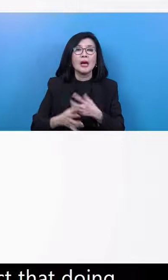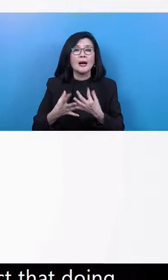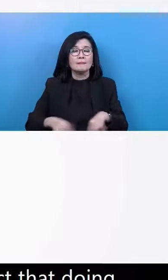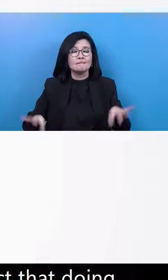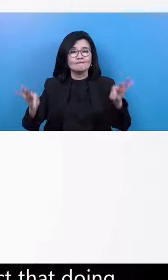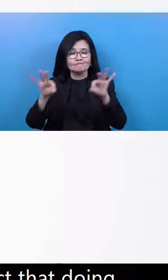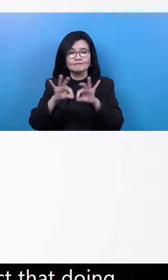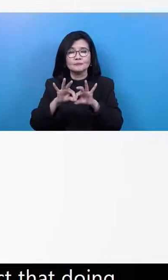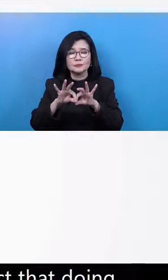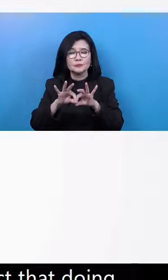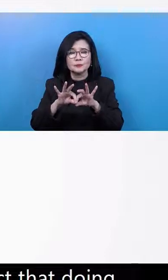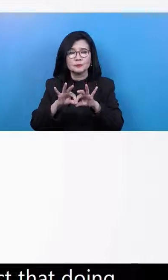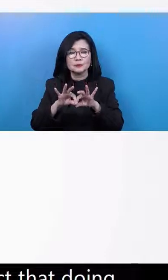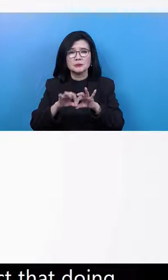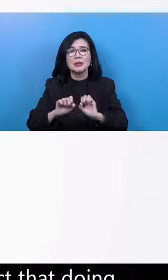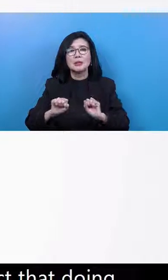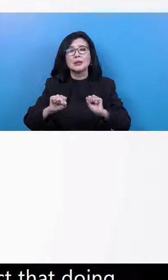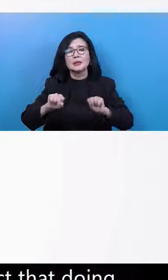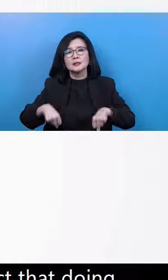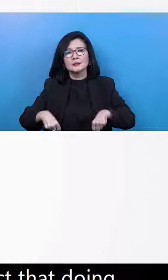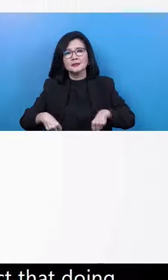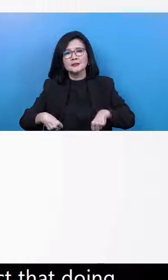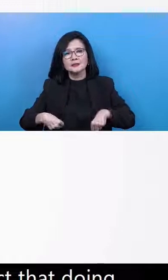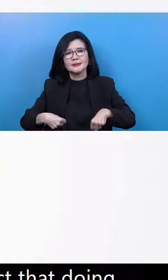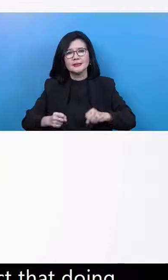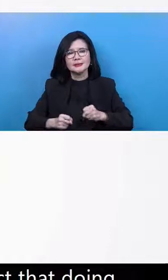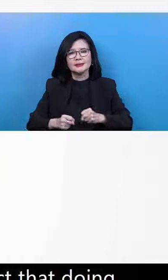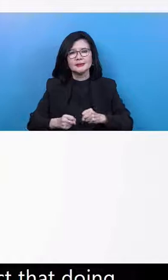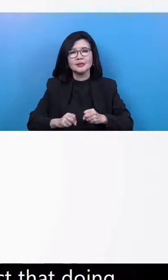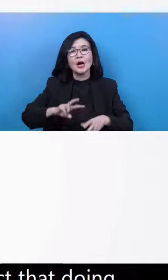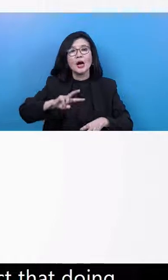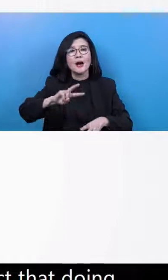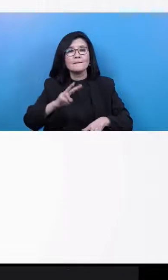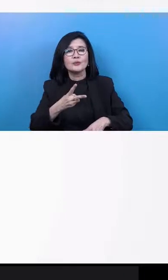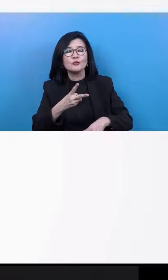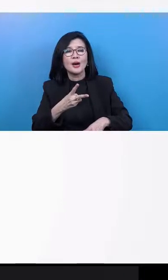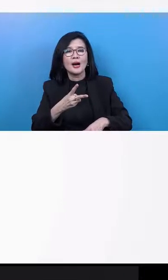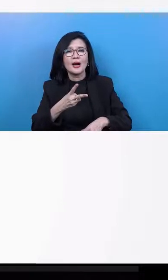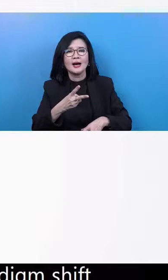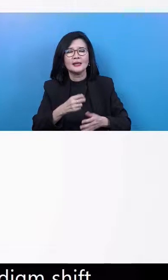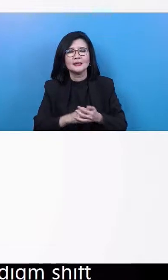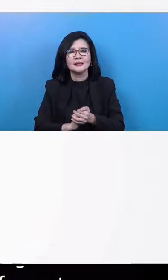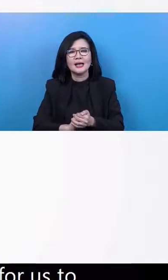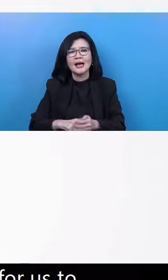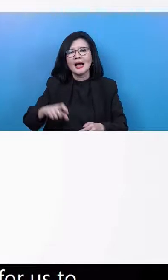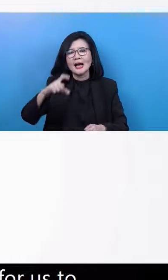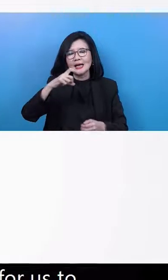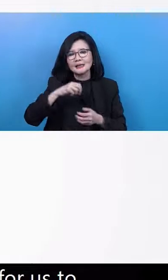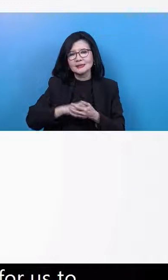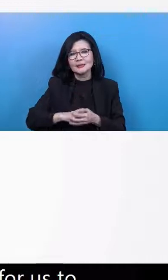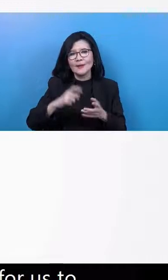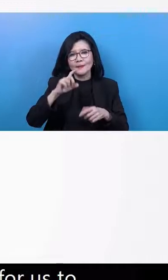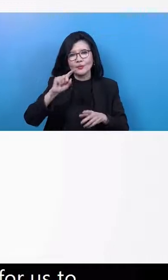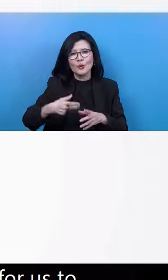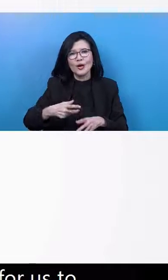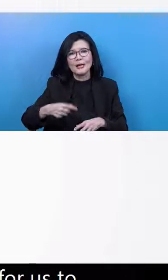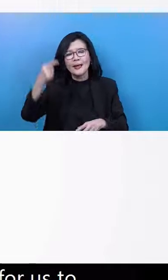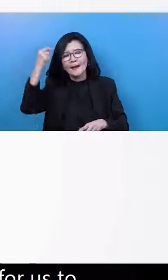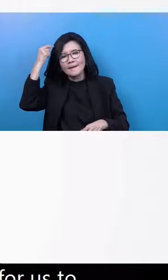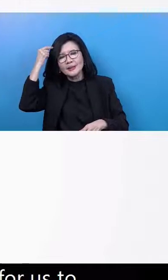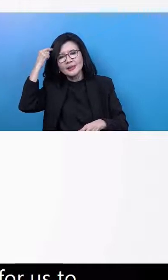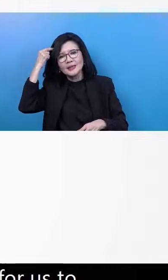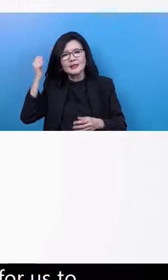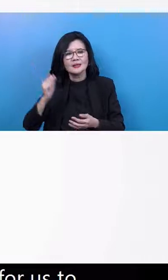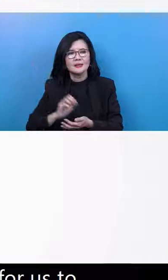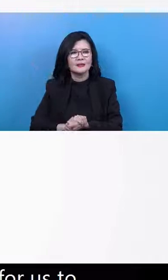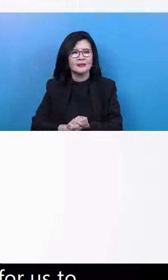a paradigm shift for government, businesses, and civil society, for us to work collectively to enable